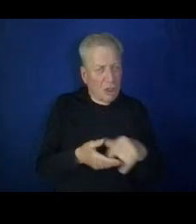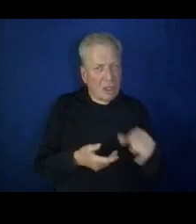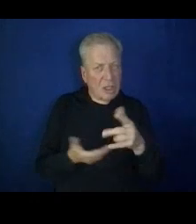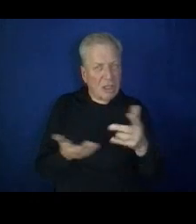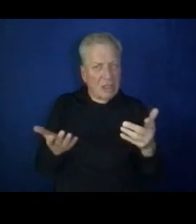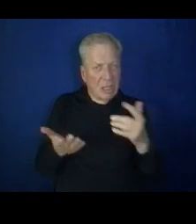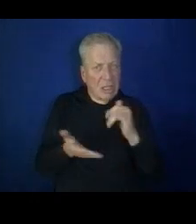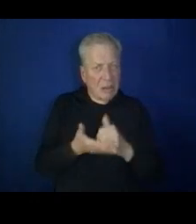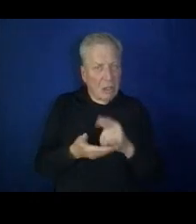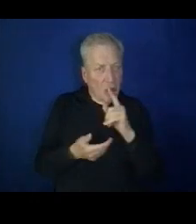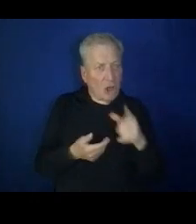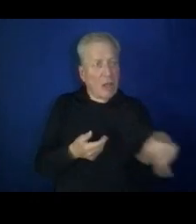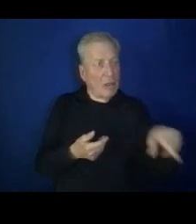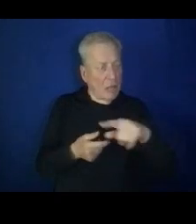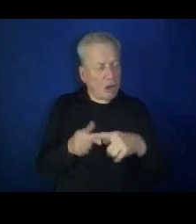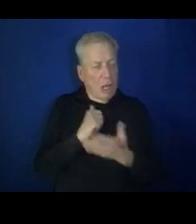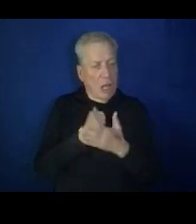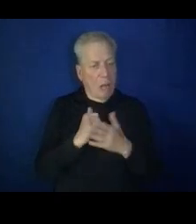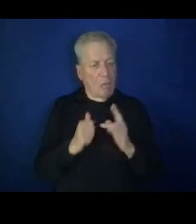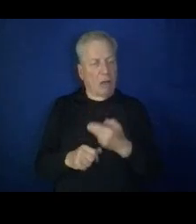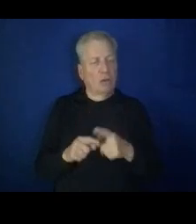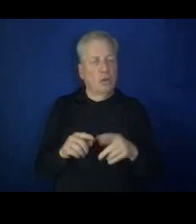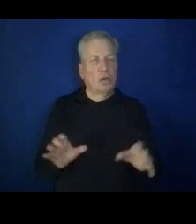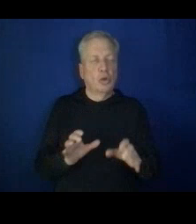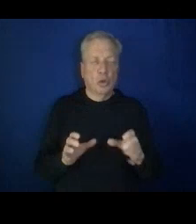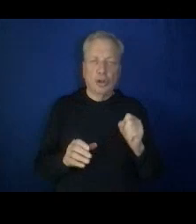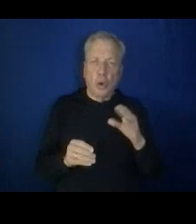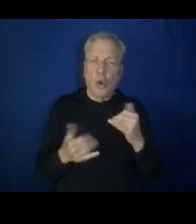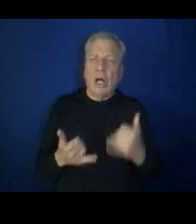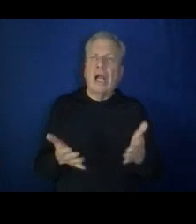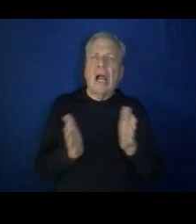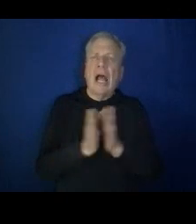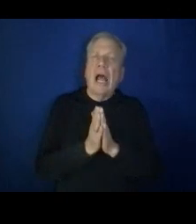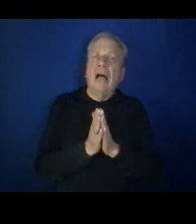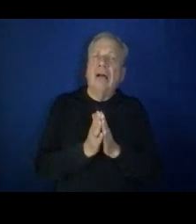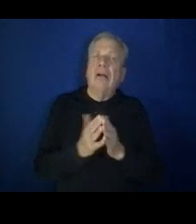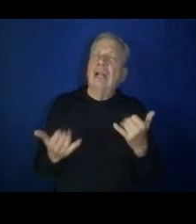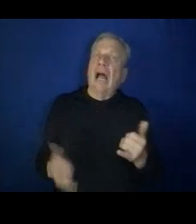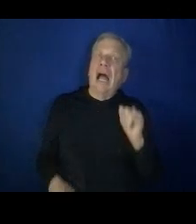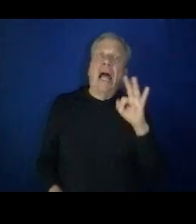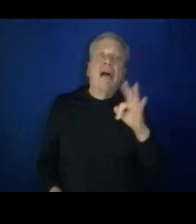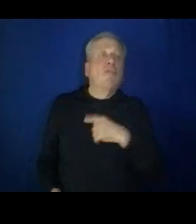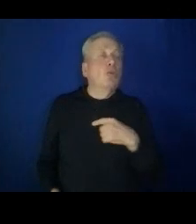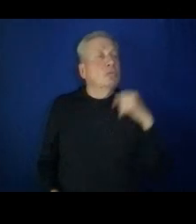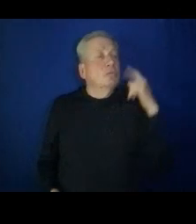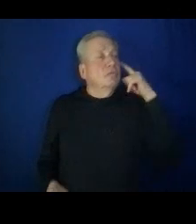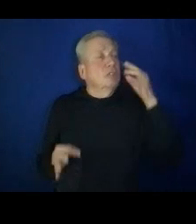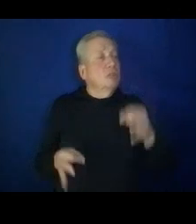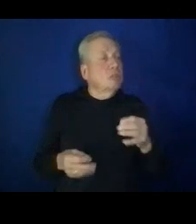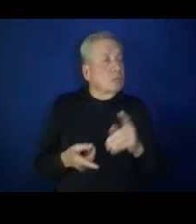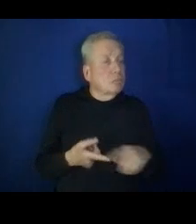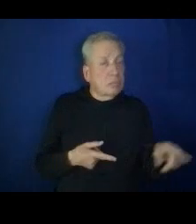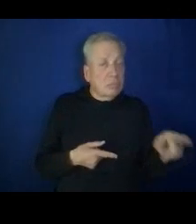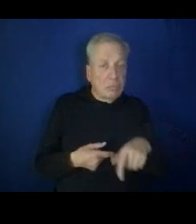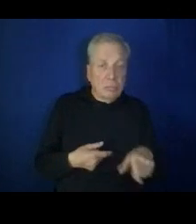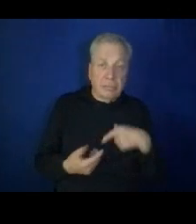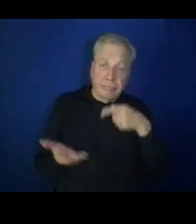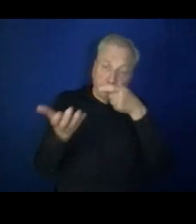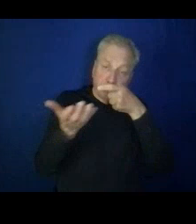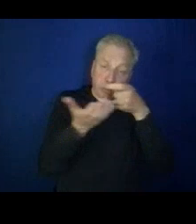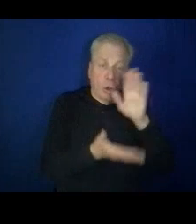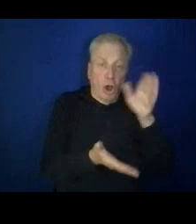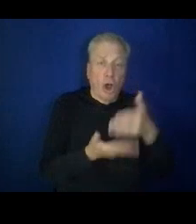out there to help us do. To ask the equation, if we decided to go out there and shoot every buffalo in this park,